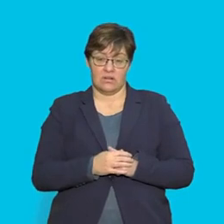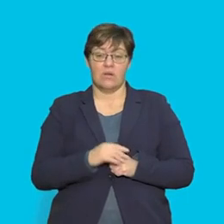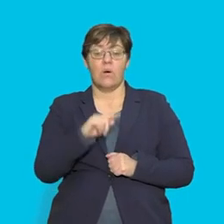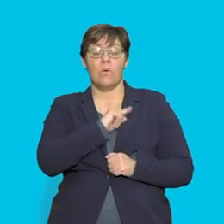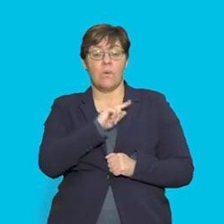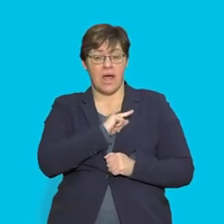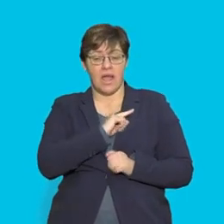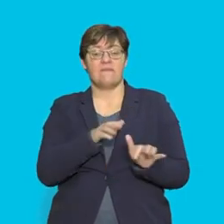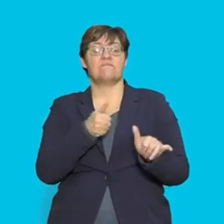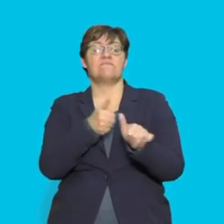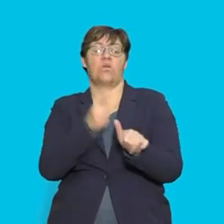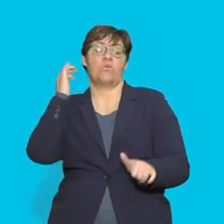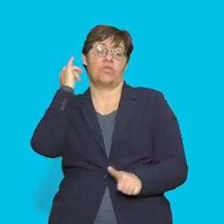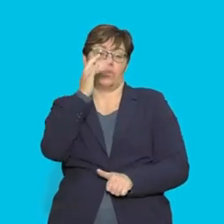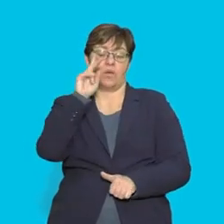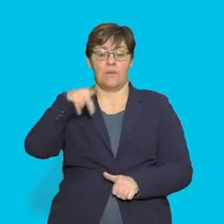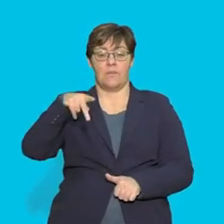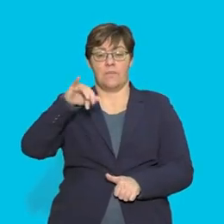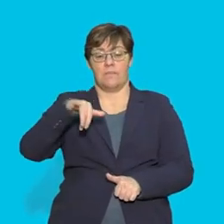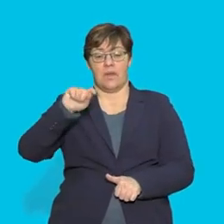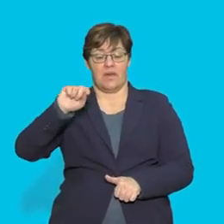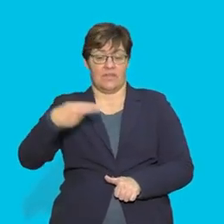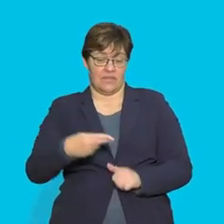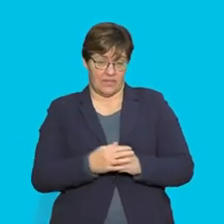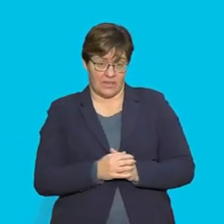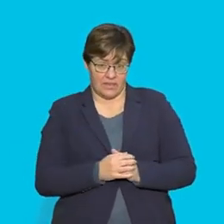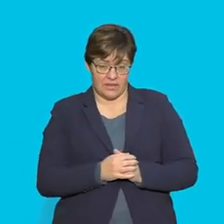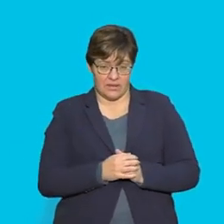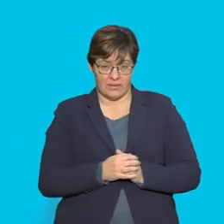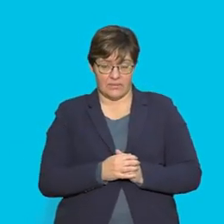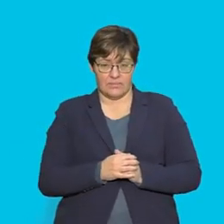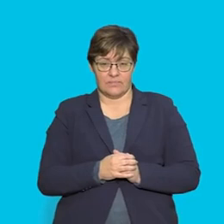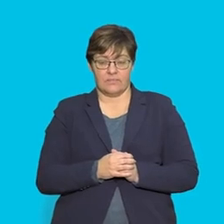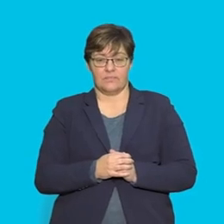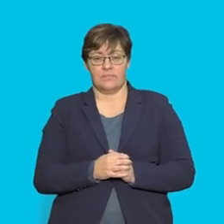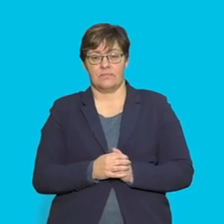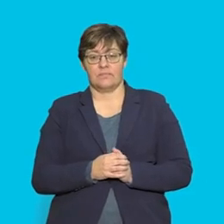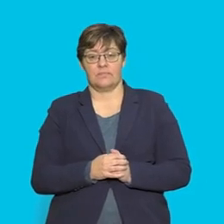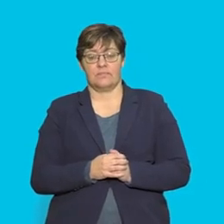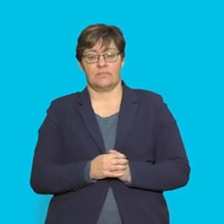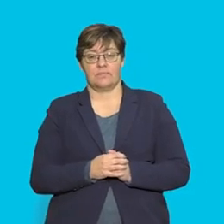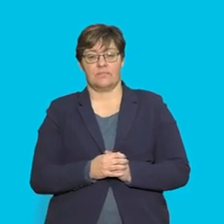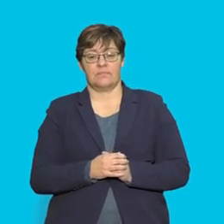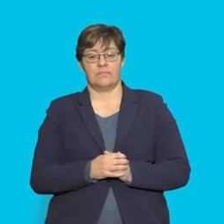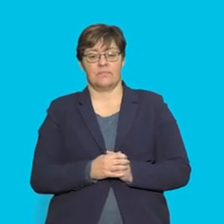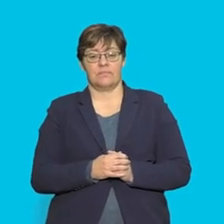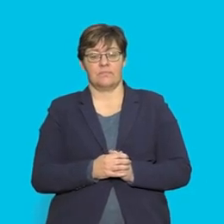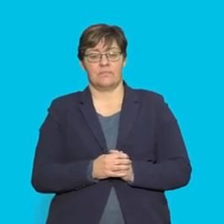because this will be adhering to the theorem of Pythagoras, which is the converse we are talking about.